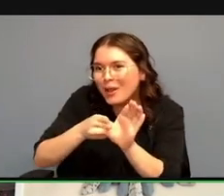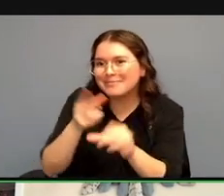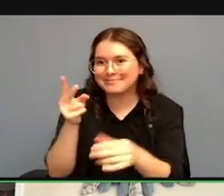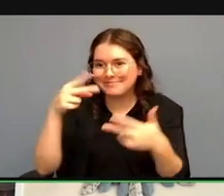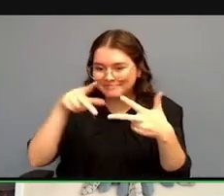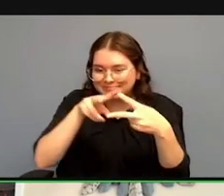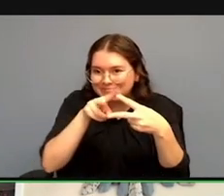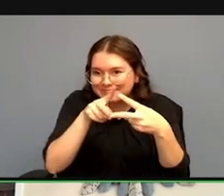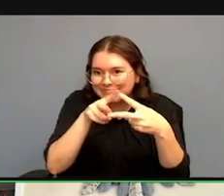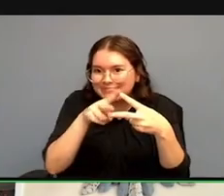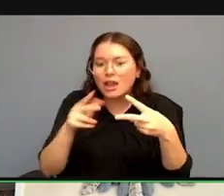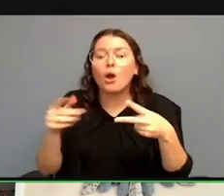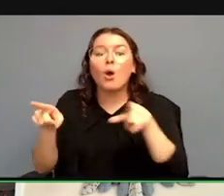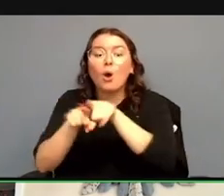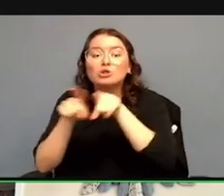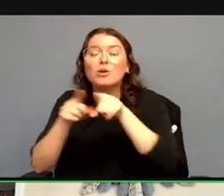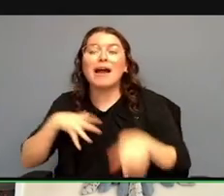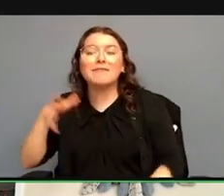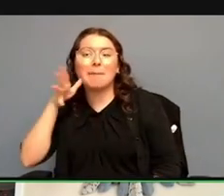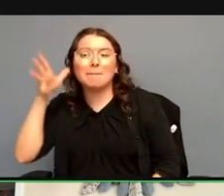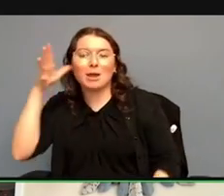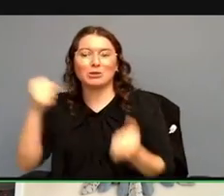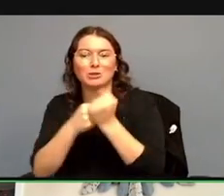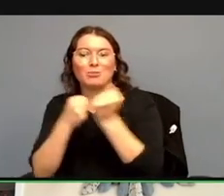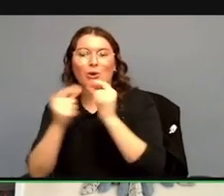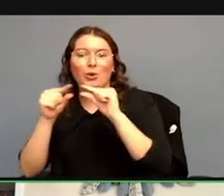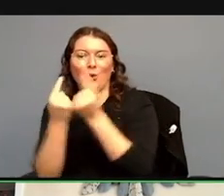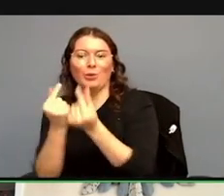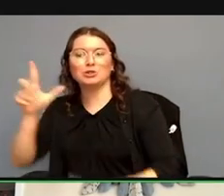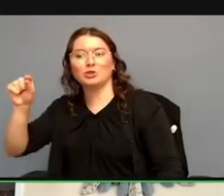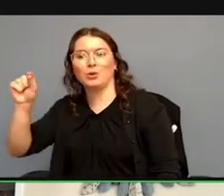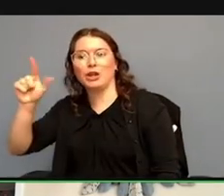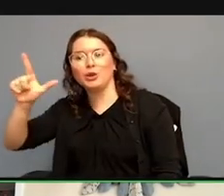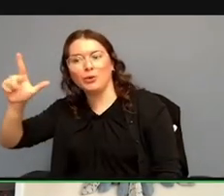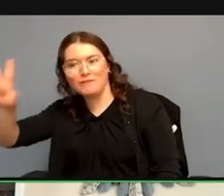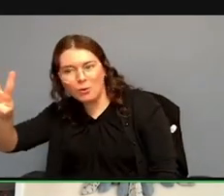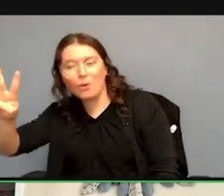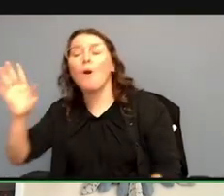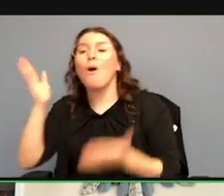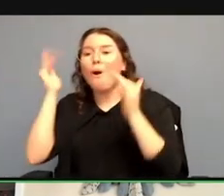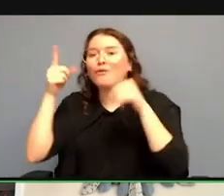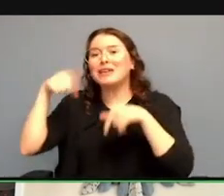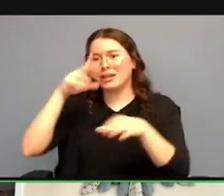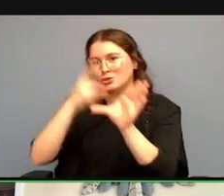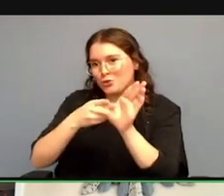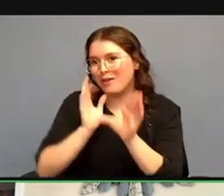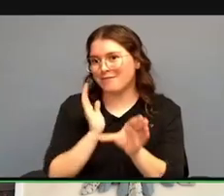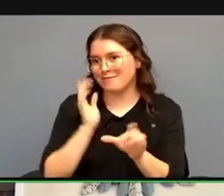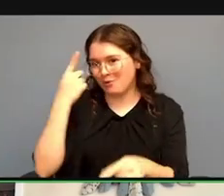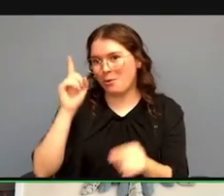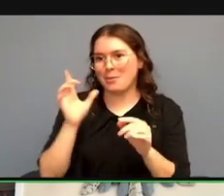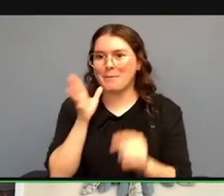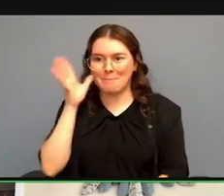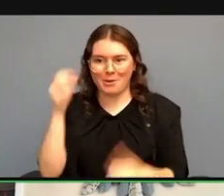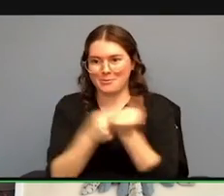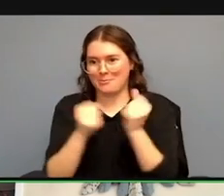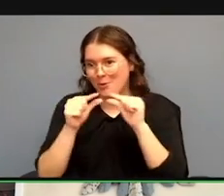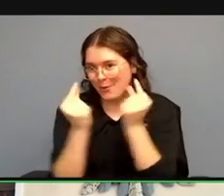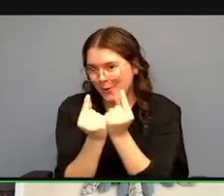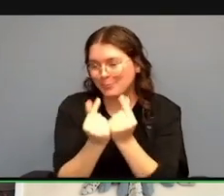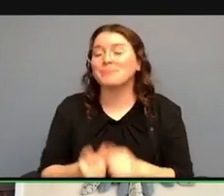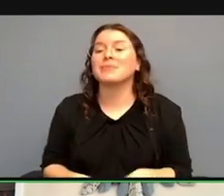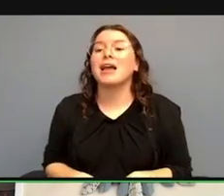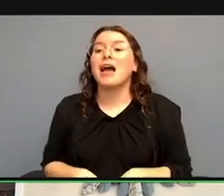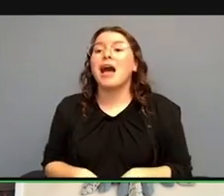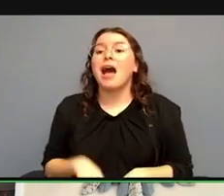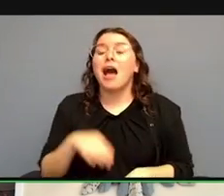we have parent support groups coming up in 2024, and hopefully you can join us for those as well. But again, I'll ask